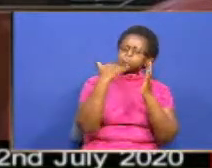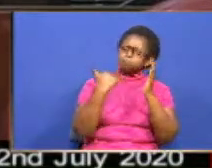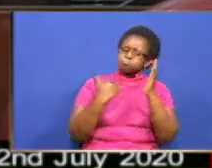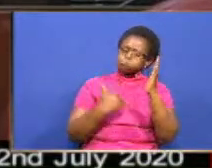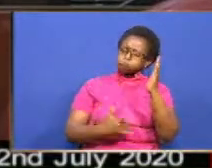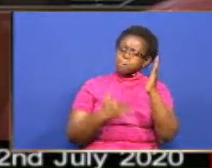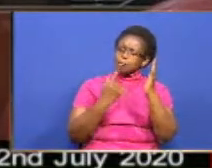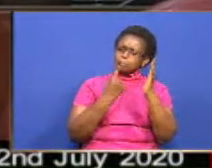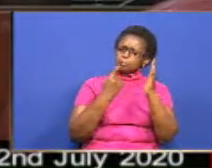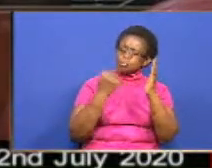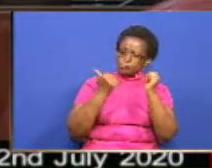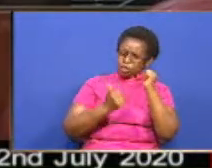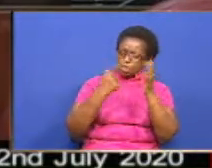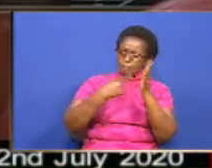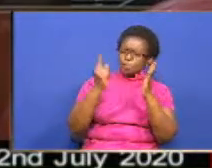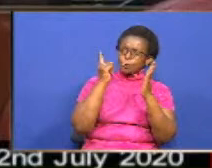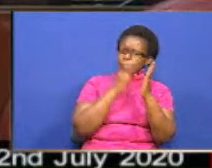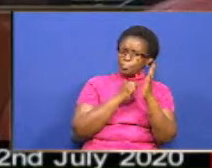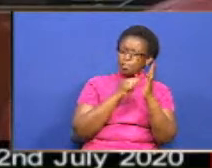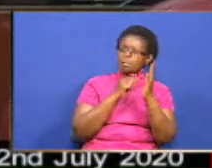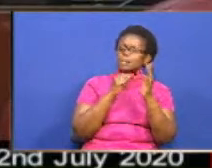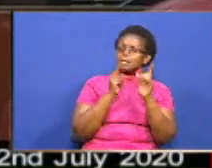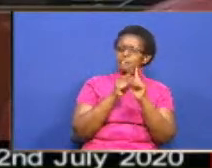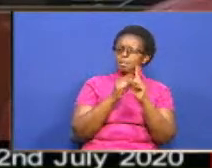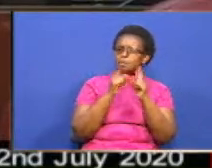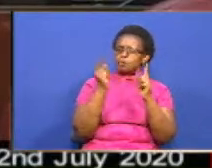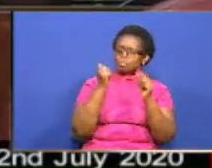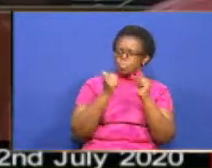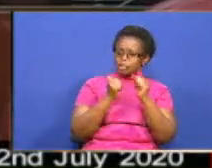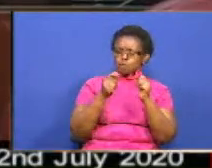which, as per our Constitution, we have already domesticated.